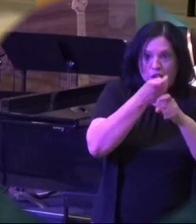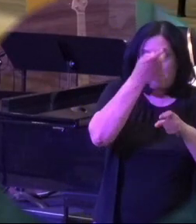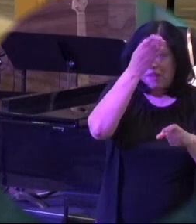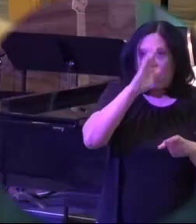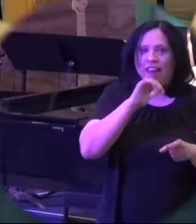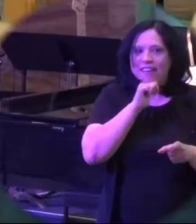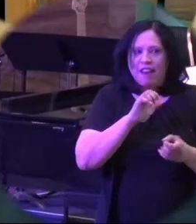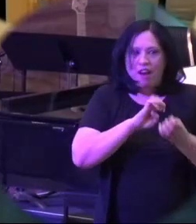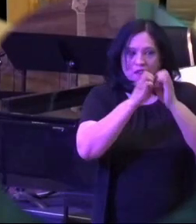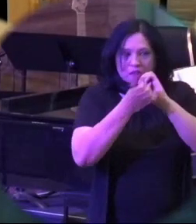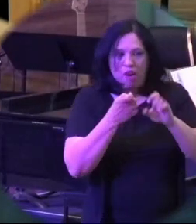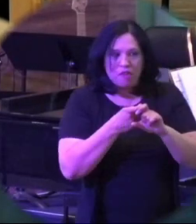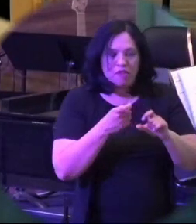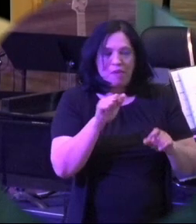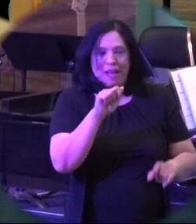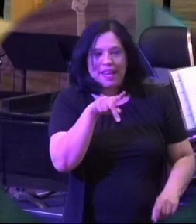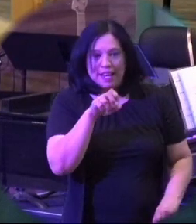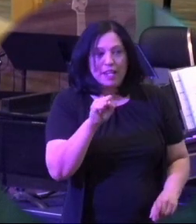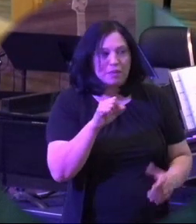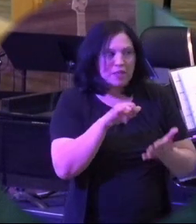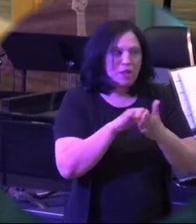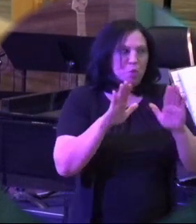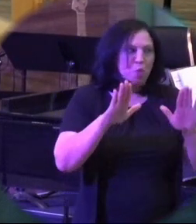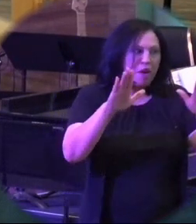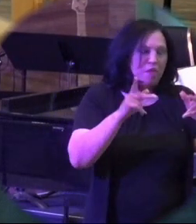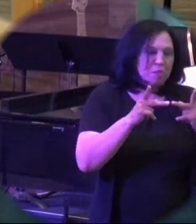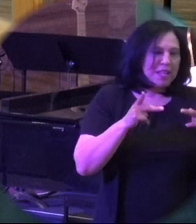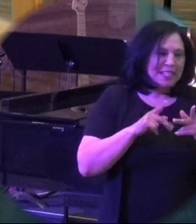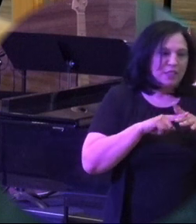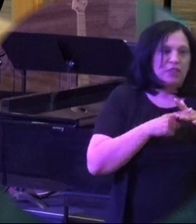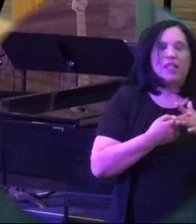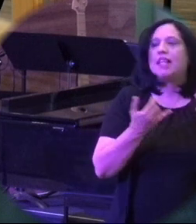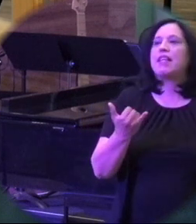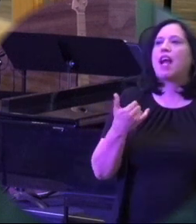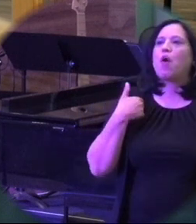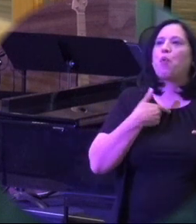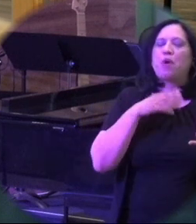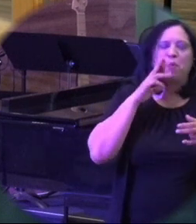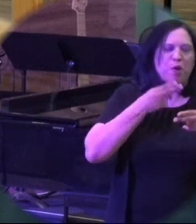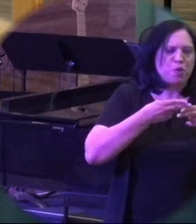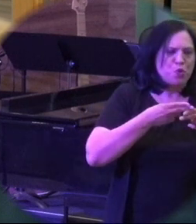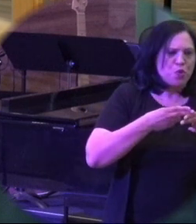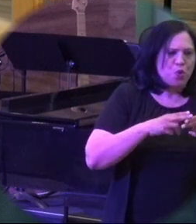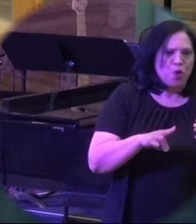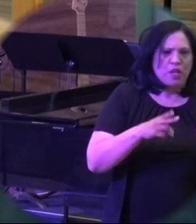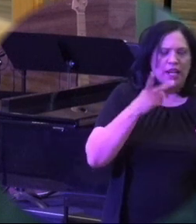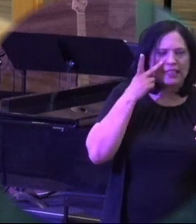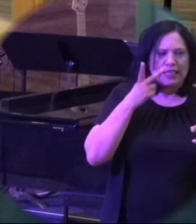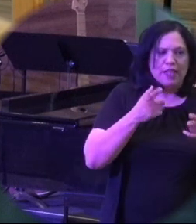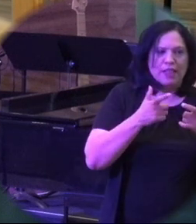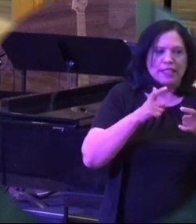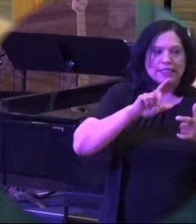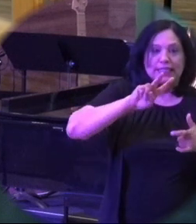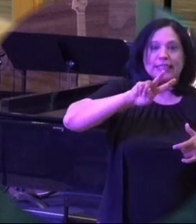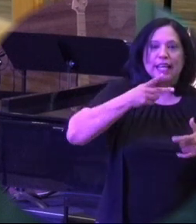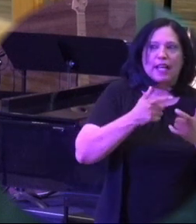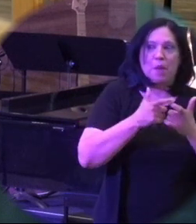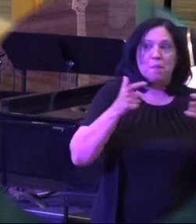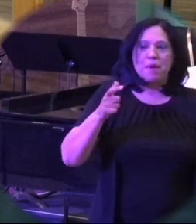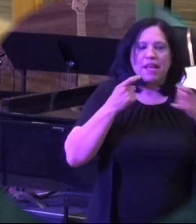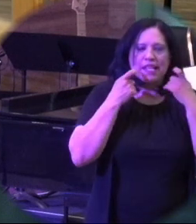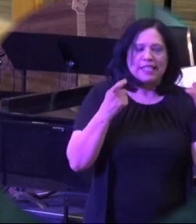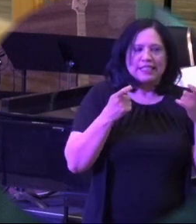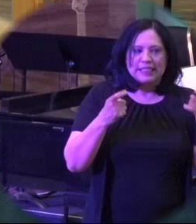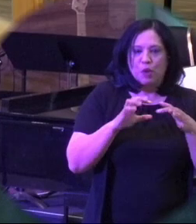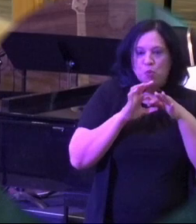start. So now we're going to just briefly look at the second big sin related to the Tower of Babel,